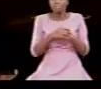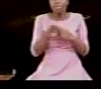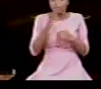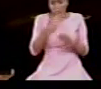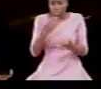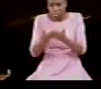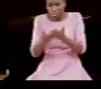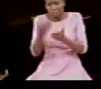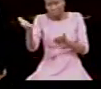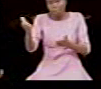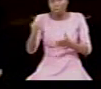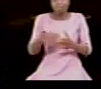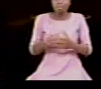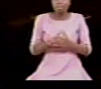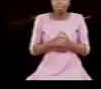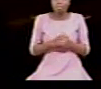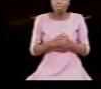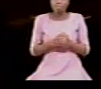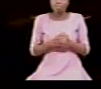there.